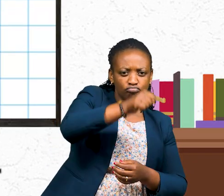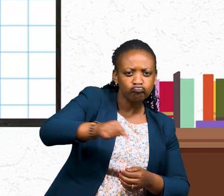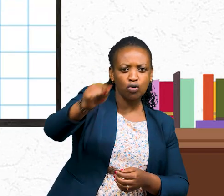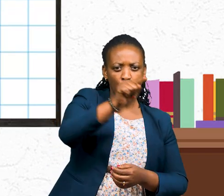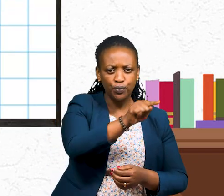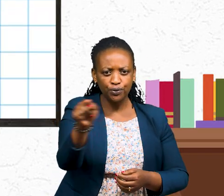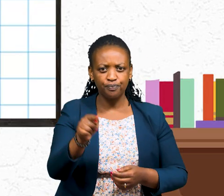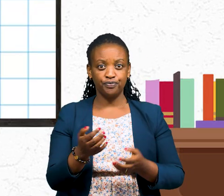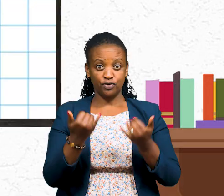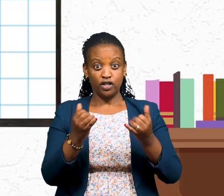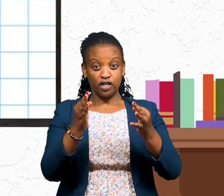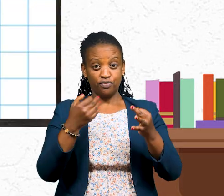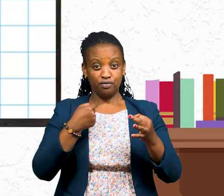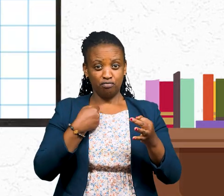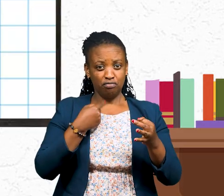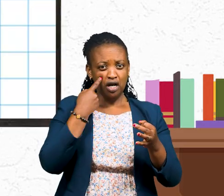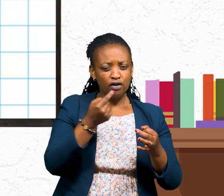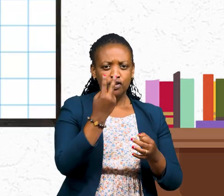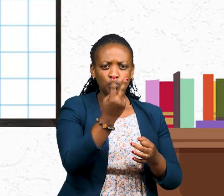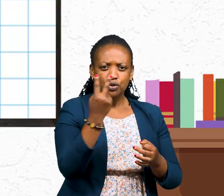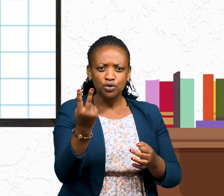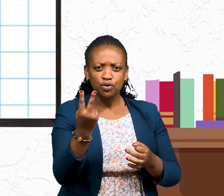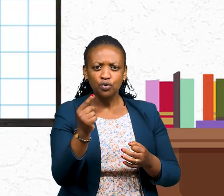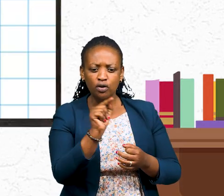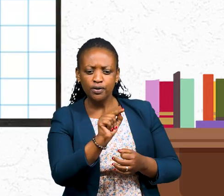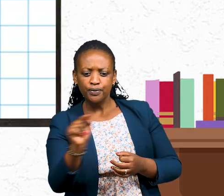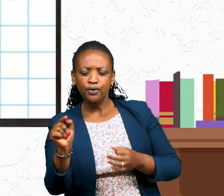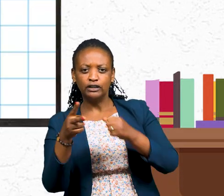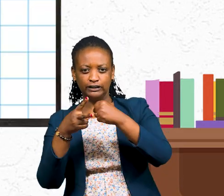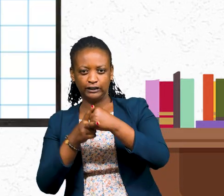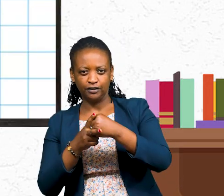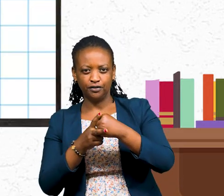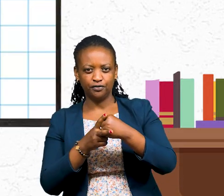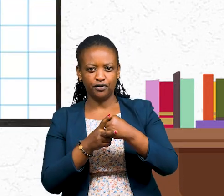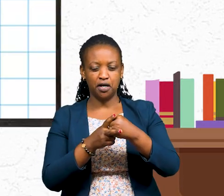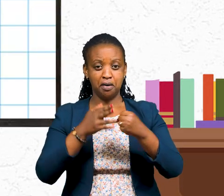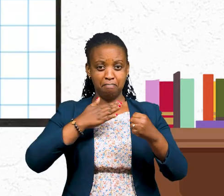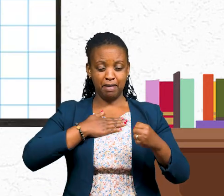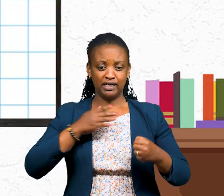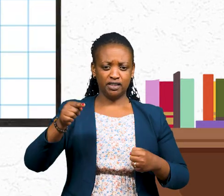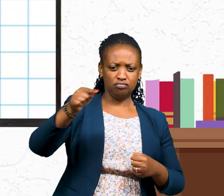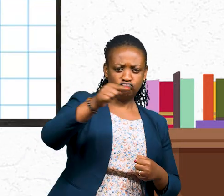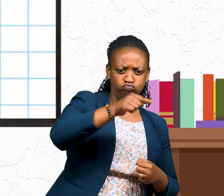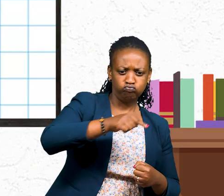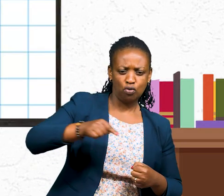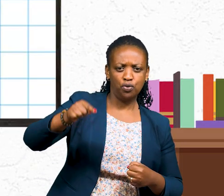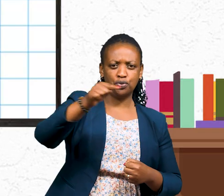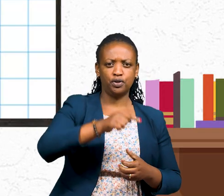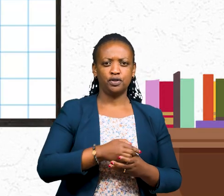diameter. So if I go ahead and write 22 over 7, that is my